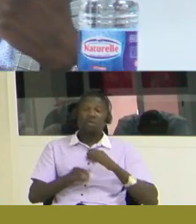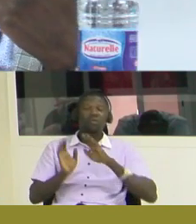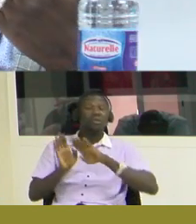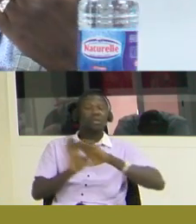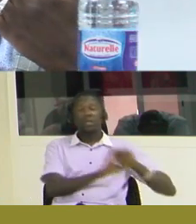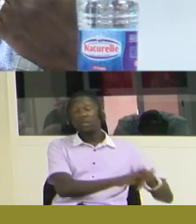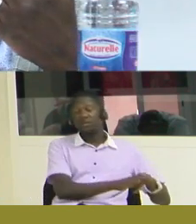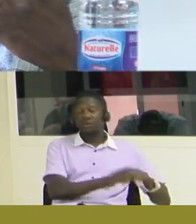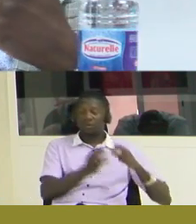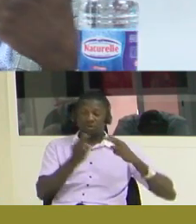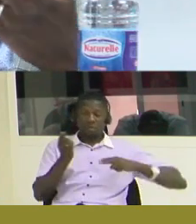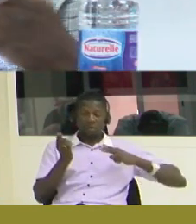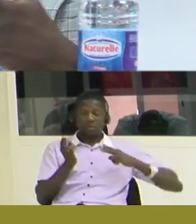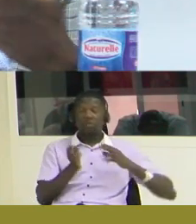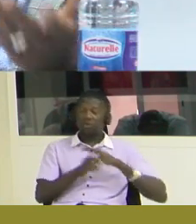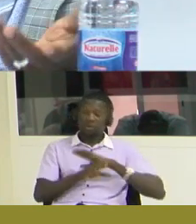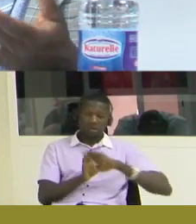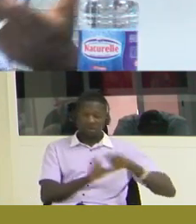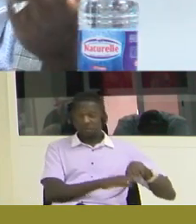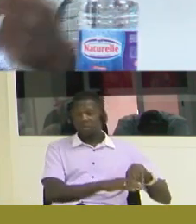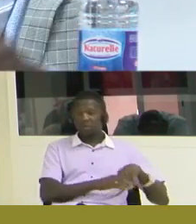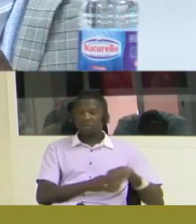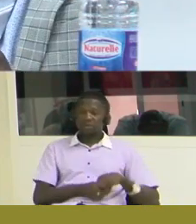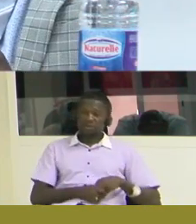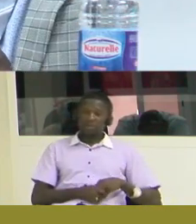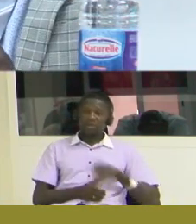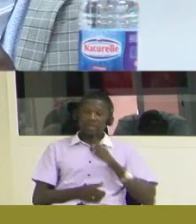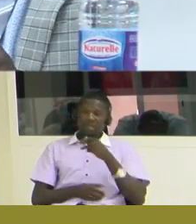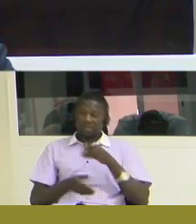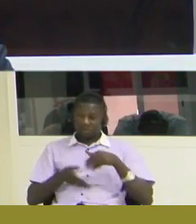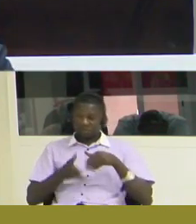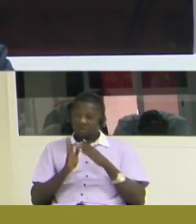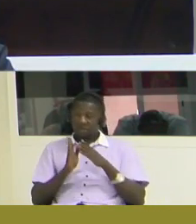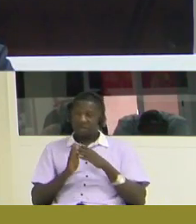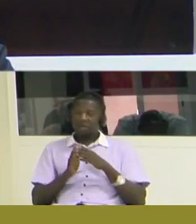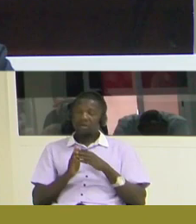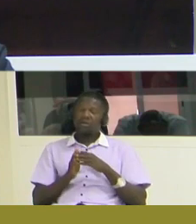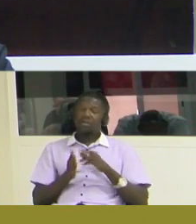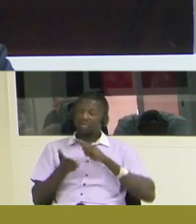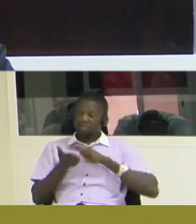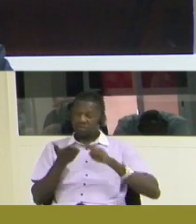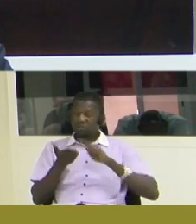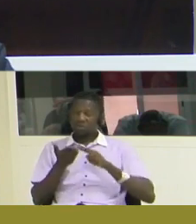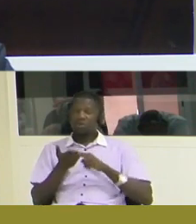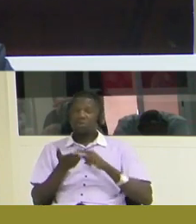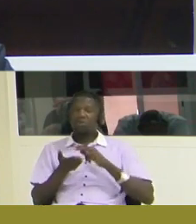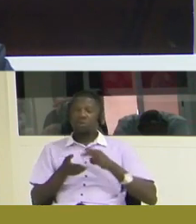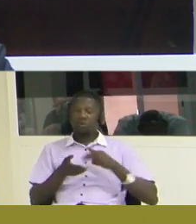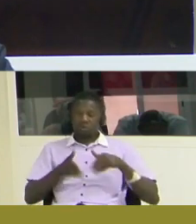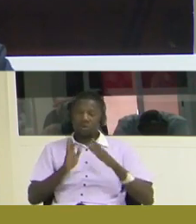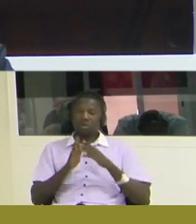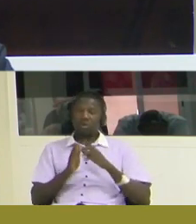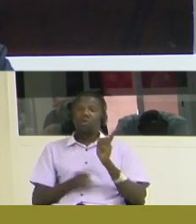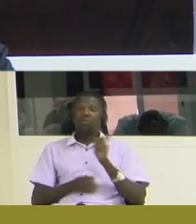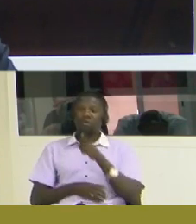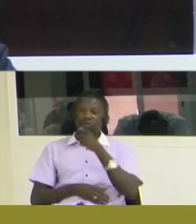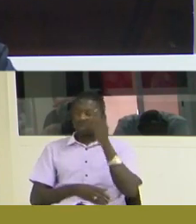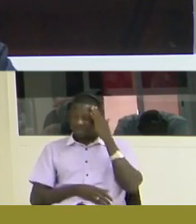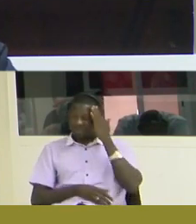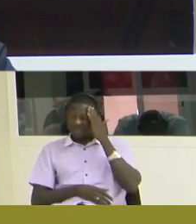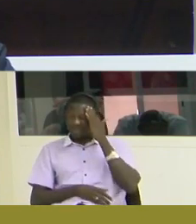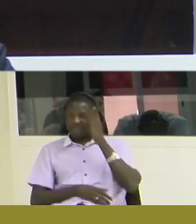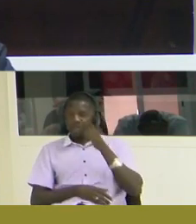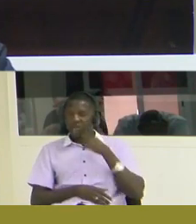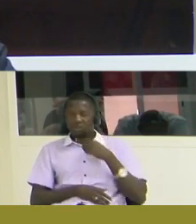procedure for the council to make a decision isn't it but that was the normal procedure and what you are suggesting that we could have